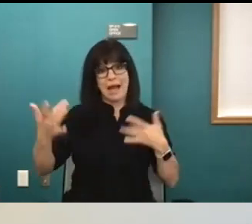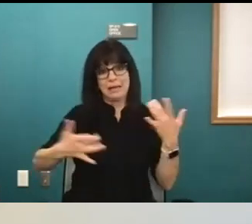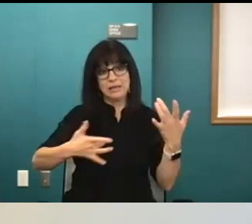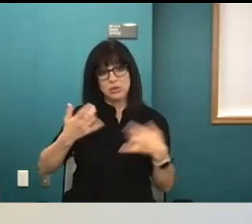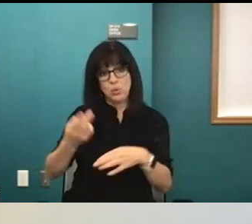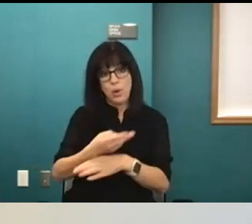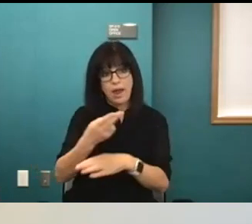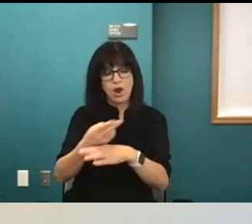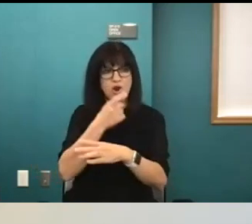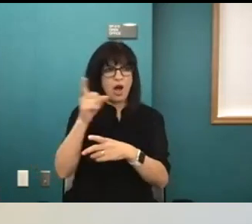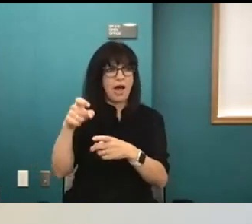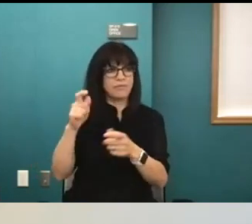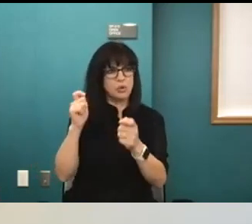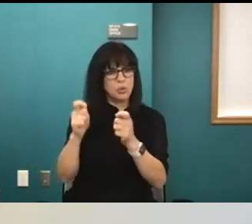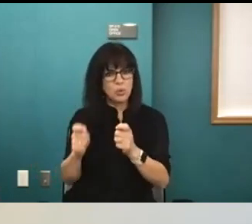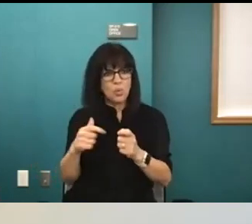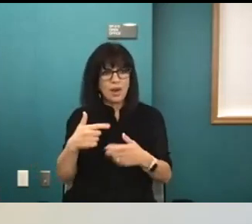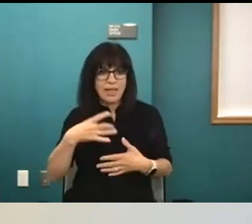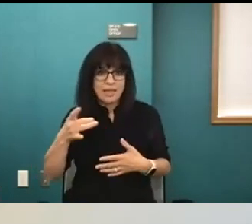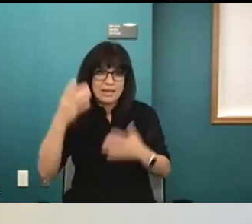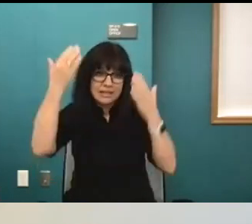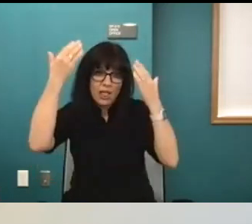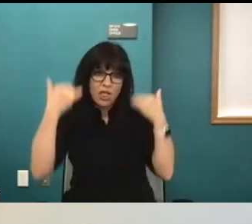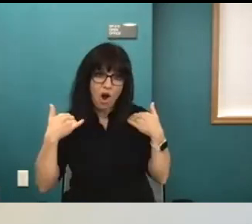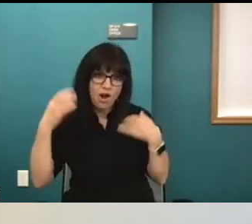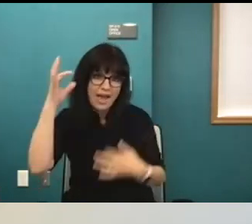have to modify what he clearly likes, which is his long hair.